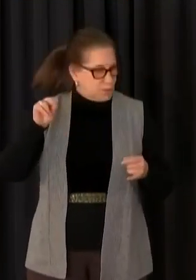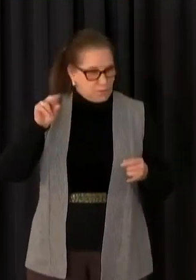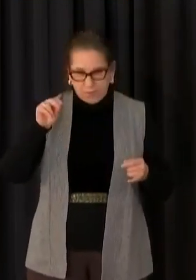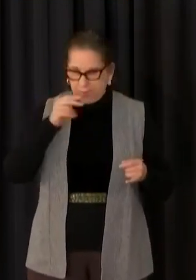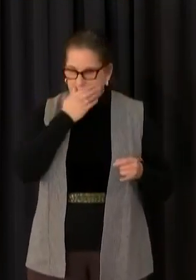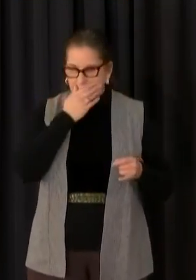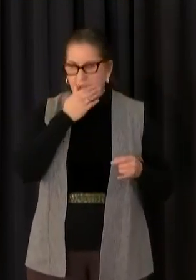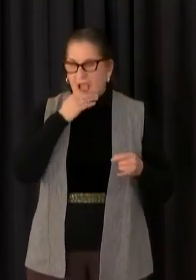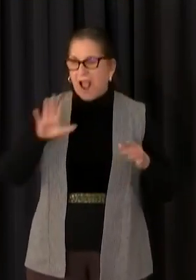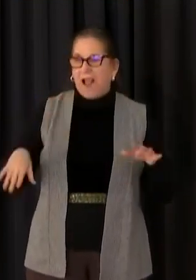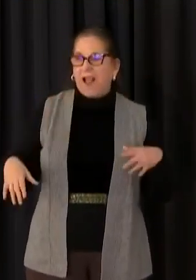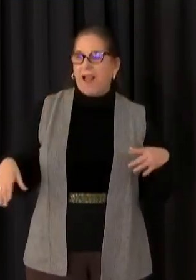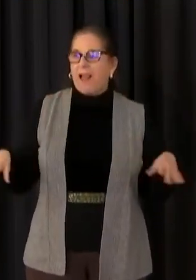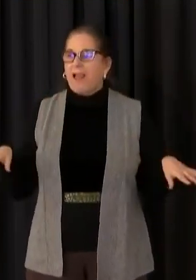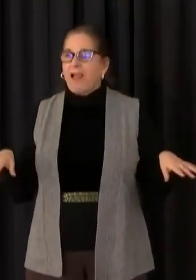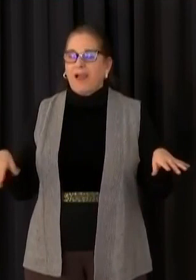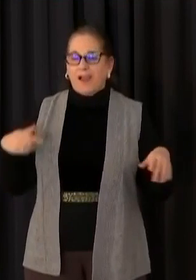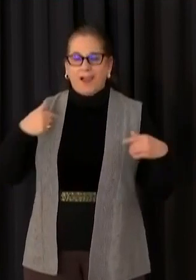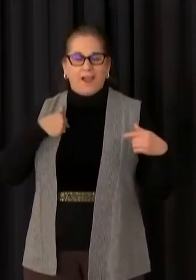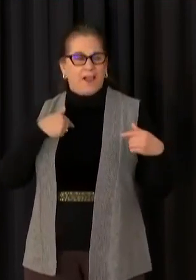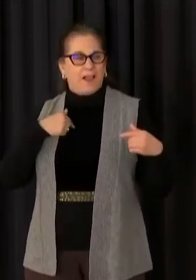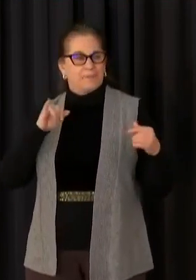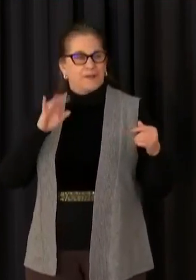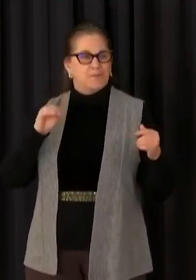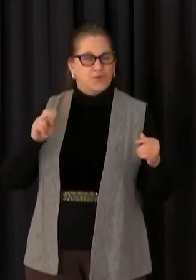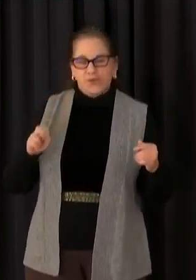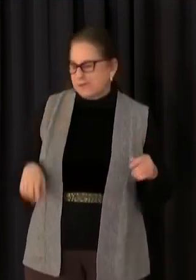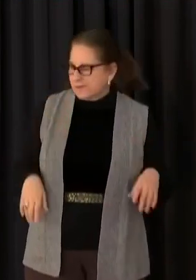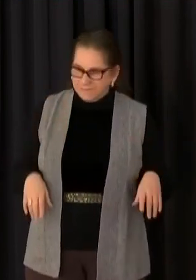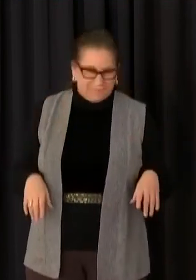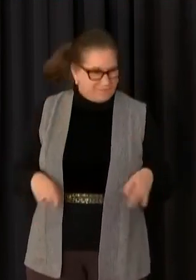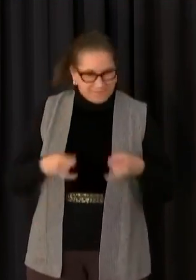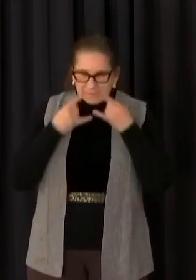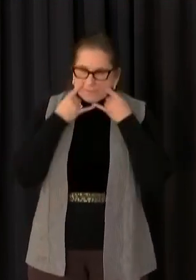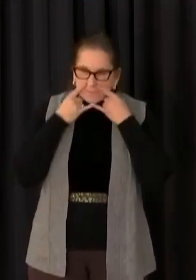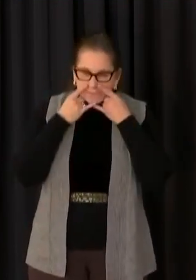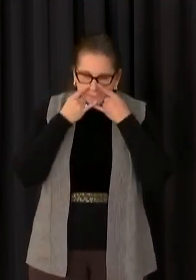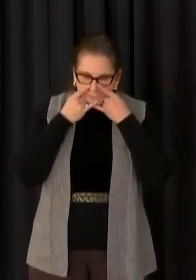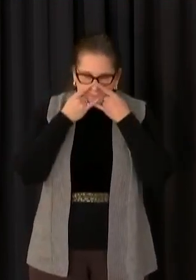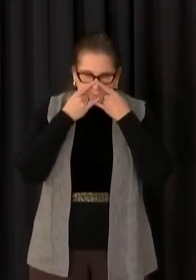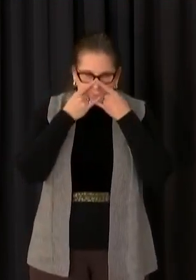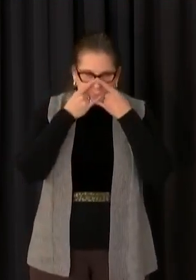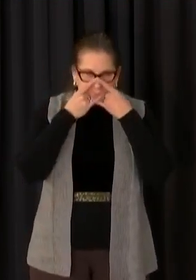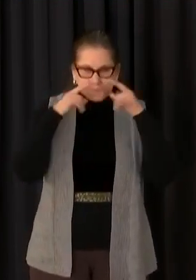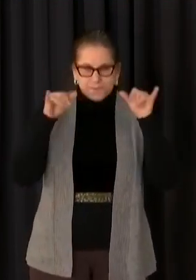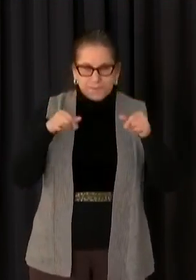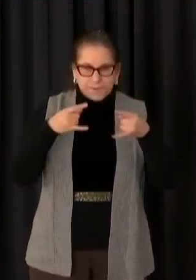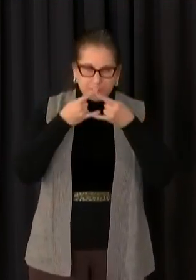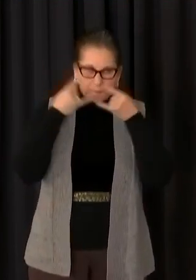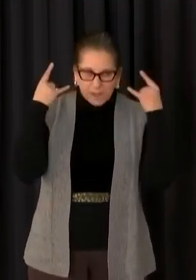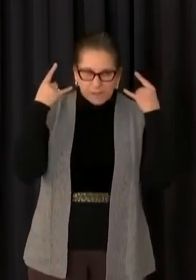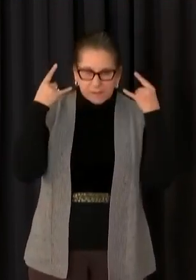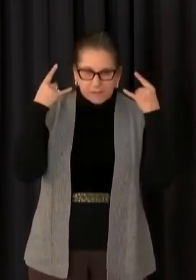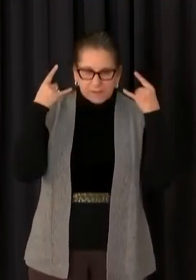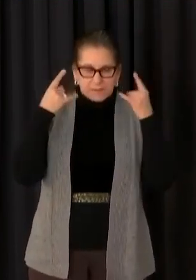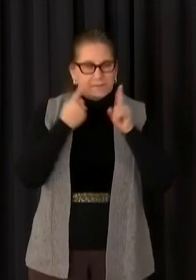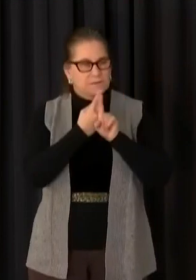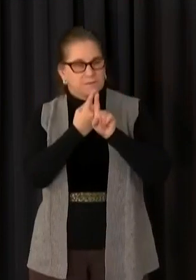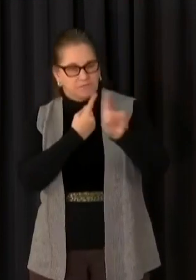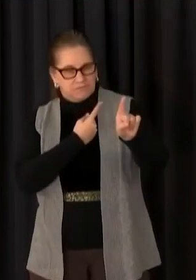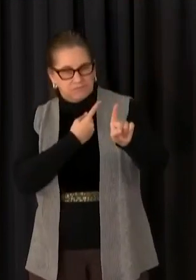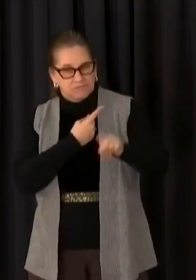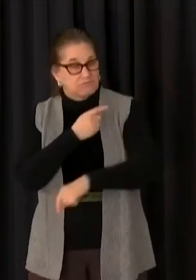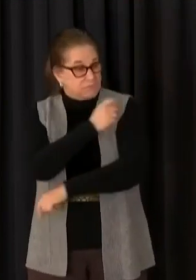a lot more relaxed with the use of your mask. It's simply not true, okay? The effectiveness of